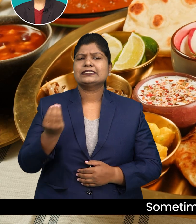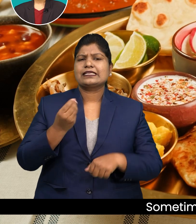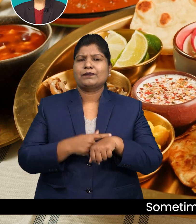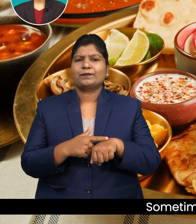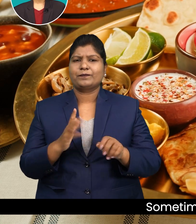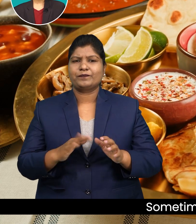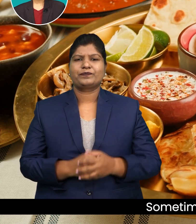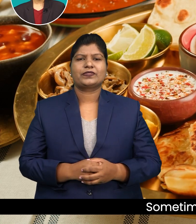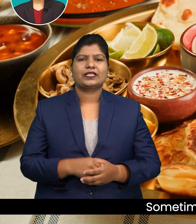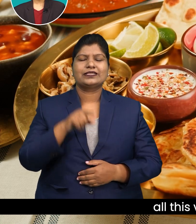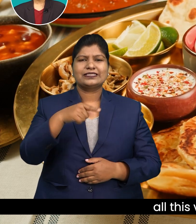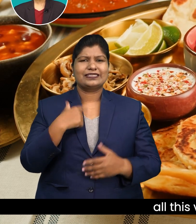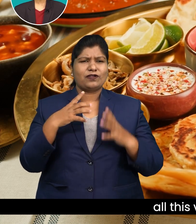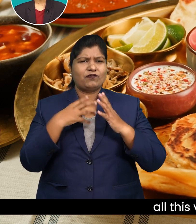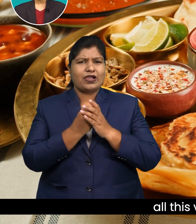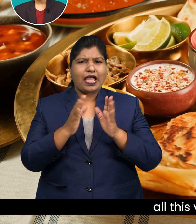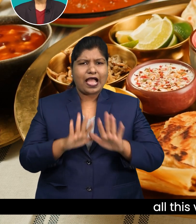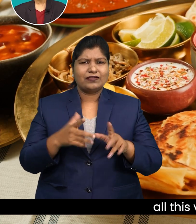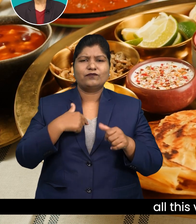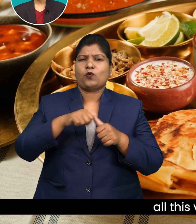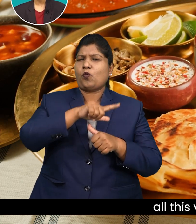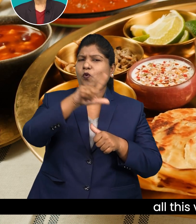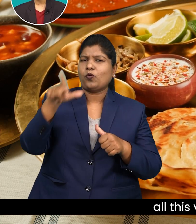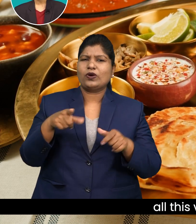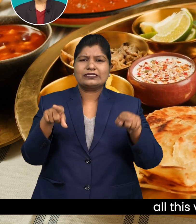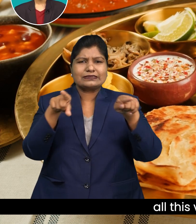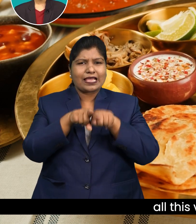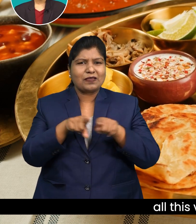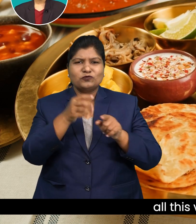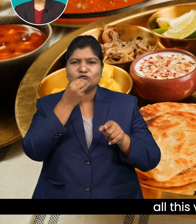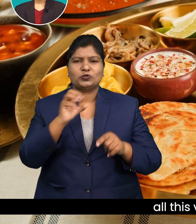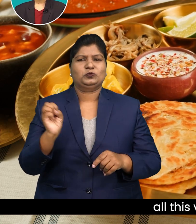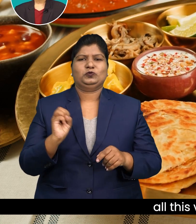Sometimes we may not have all this variety in our meals.